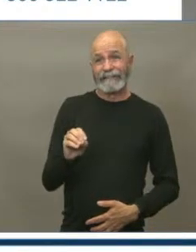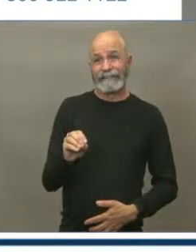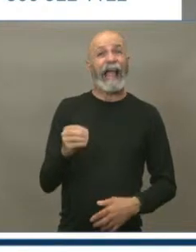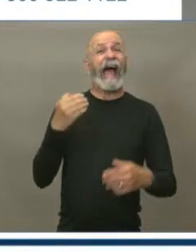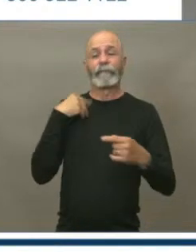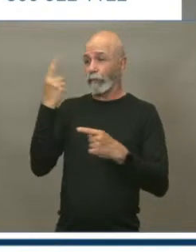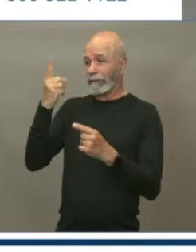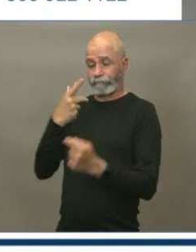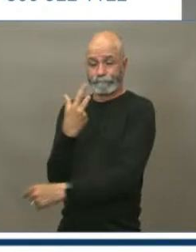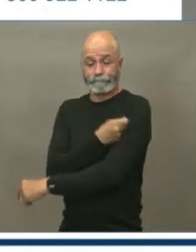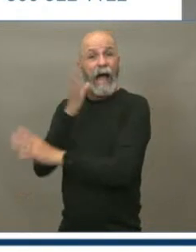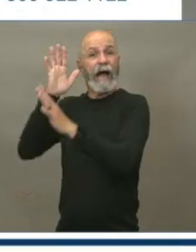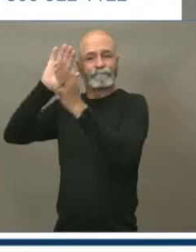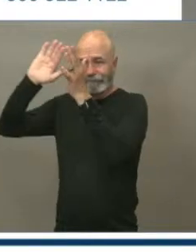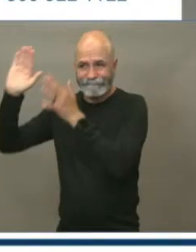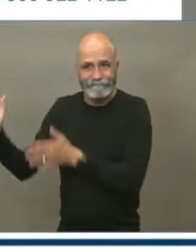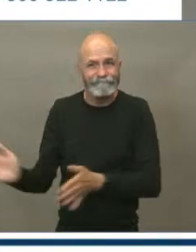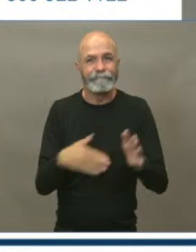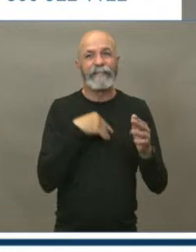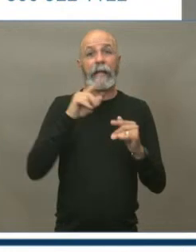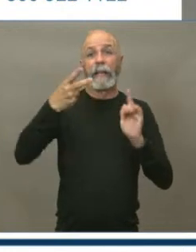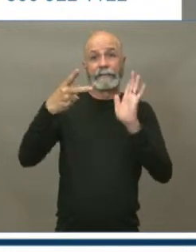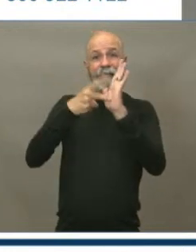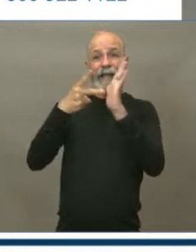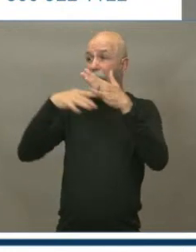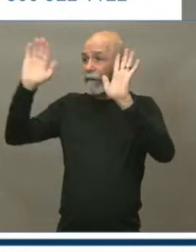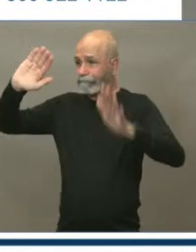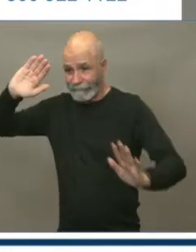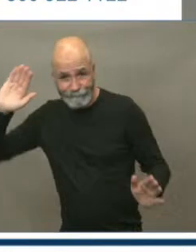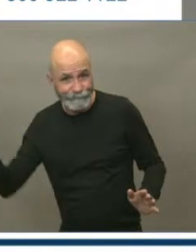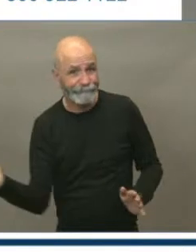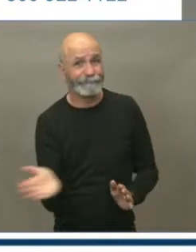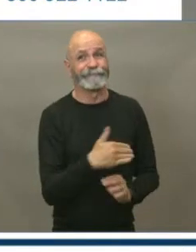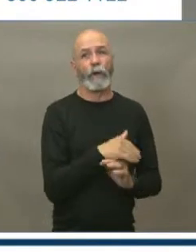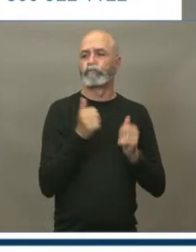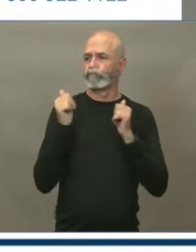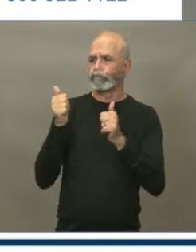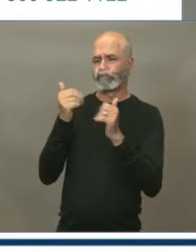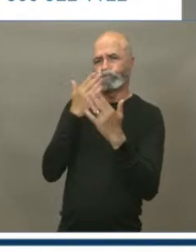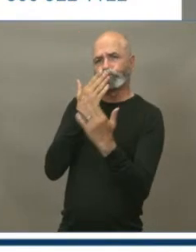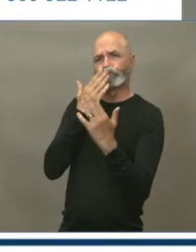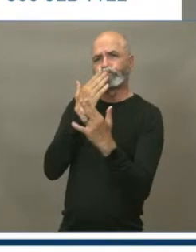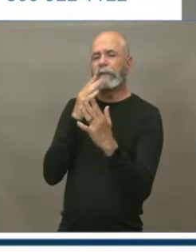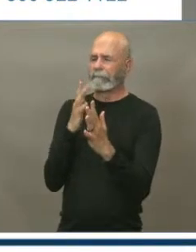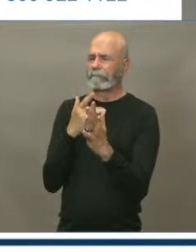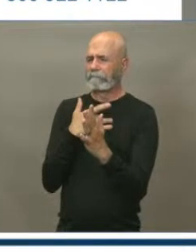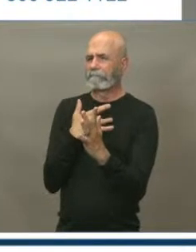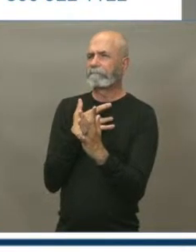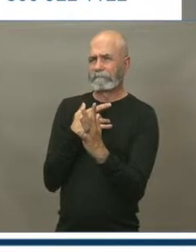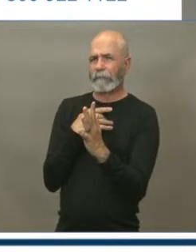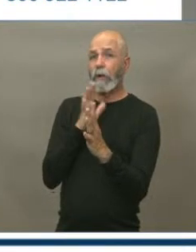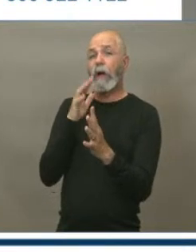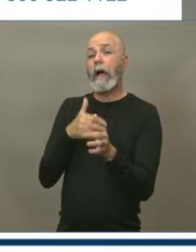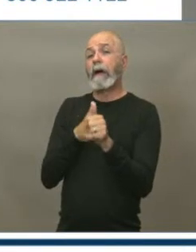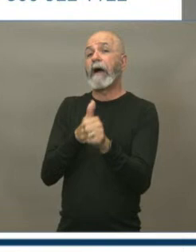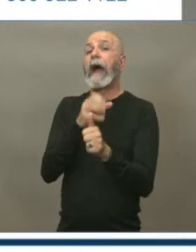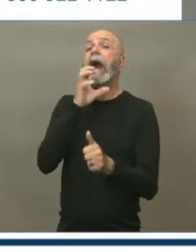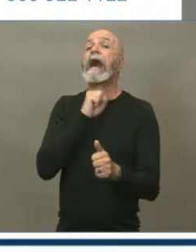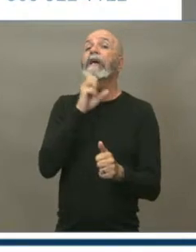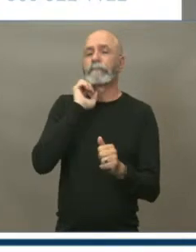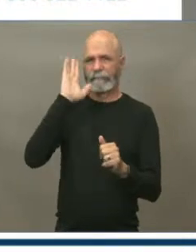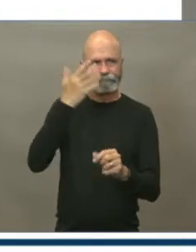vaccine. We ask you to be patient and trust that our age-based approach continues to be the right way to go. It